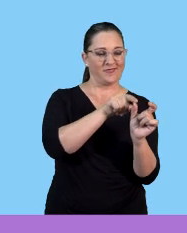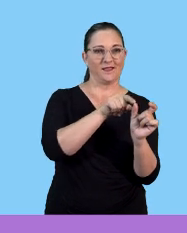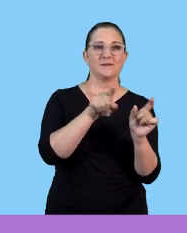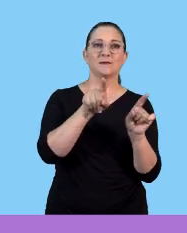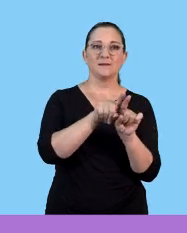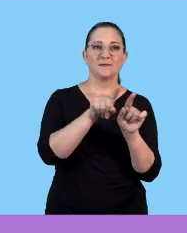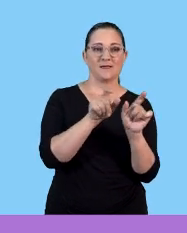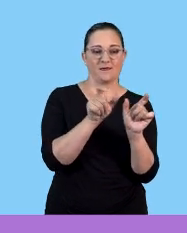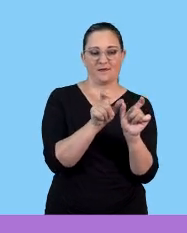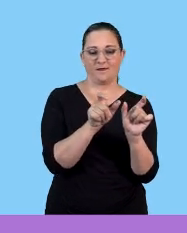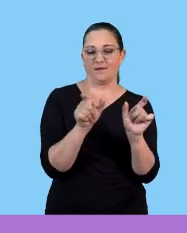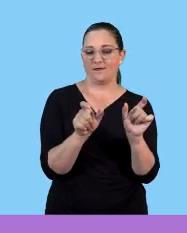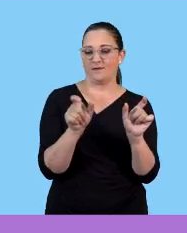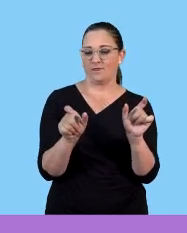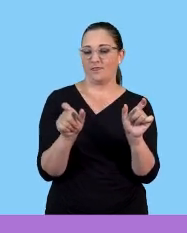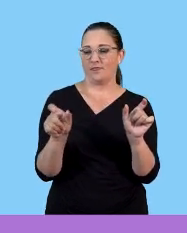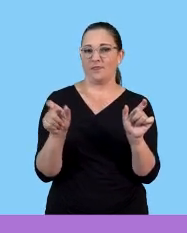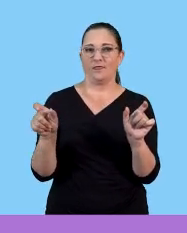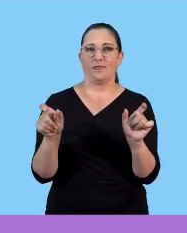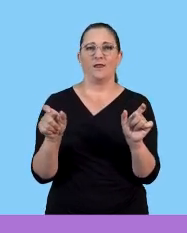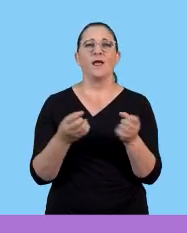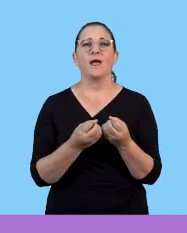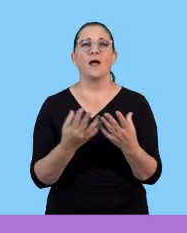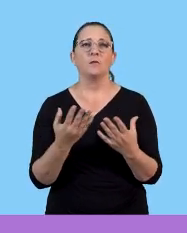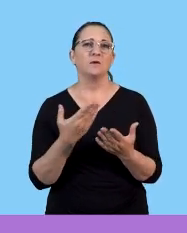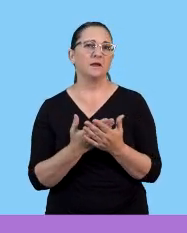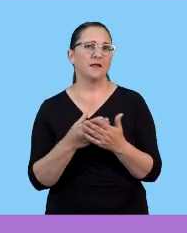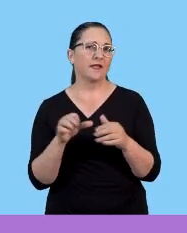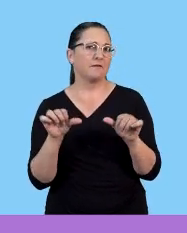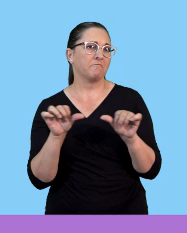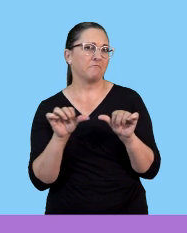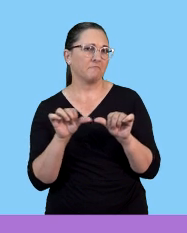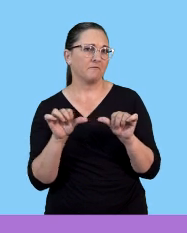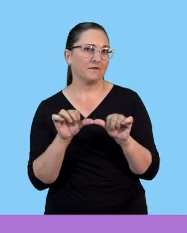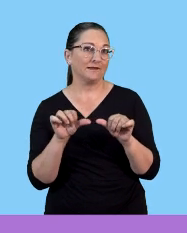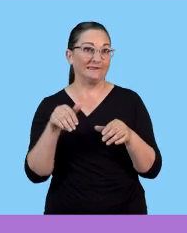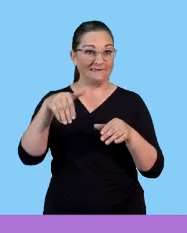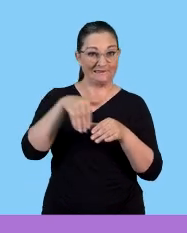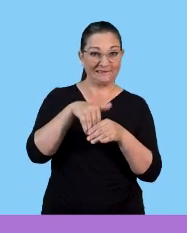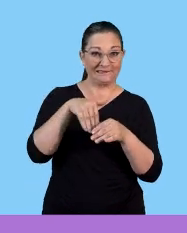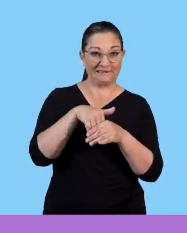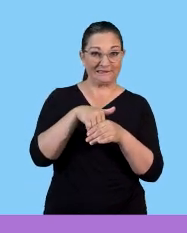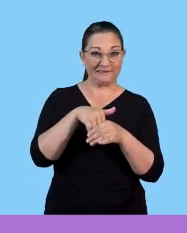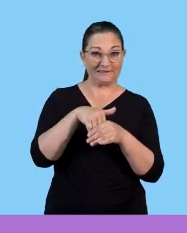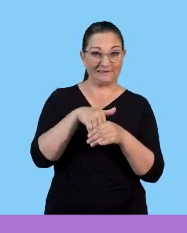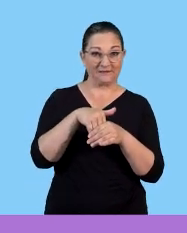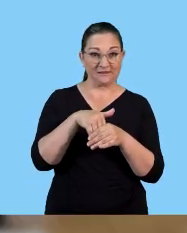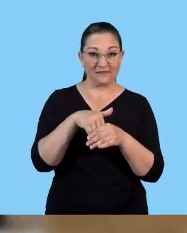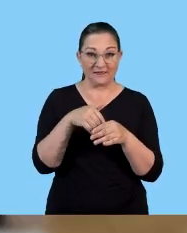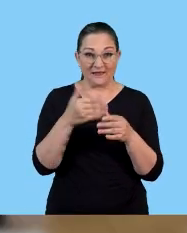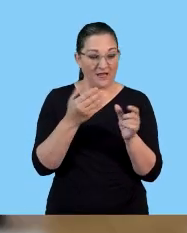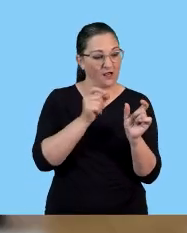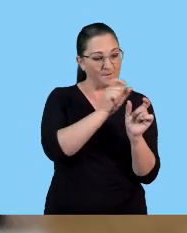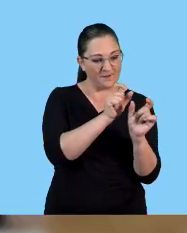length. And where's that going? On that side. And it'll keep going. So we've got to see how many times that little piece fits into